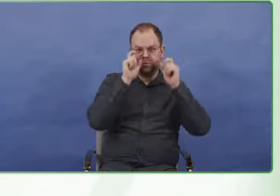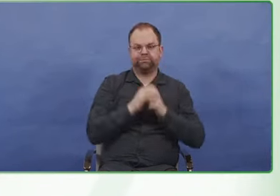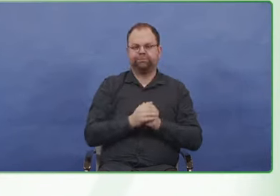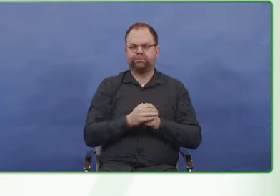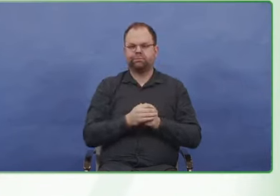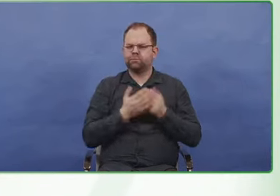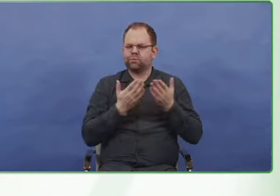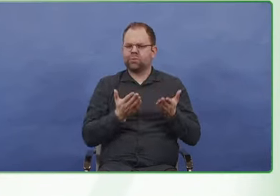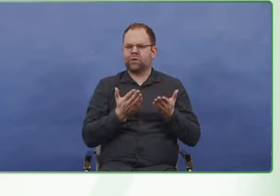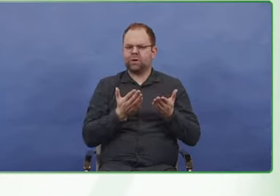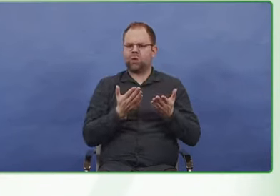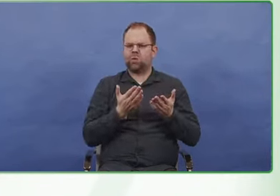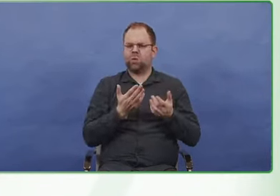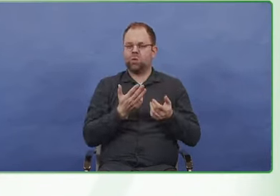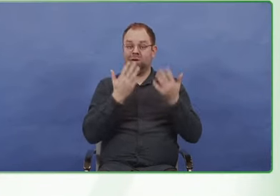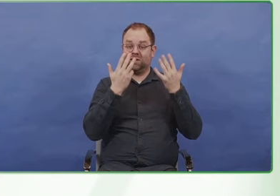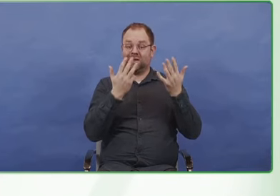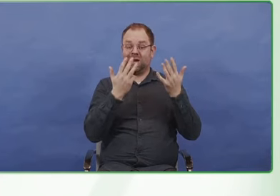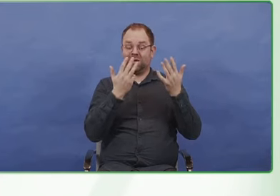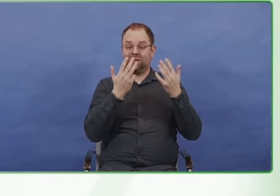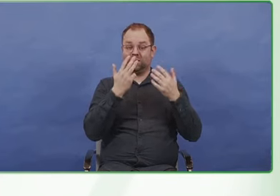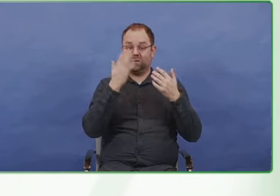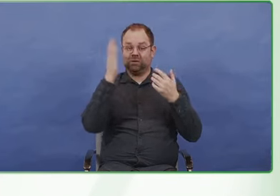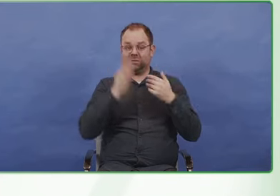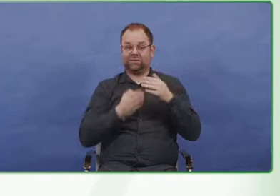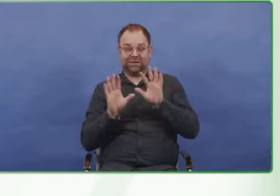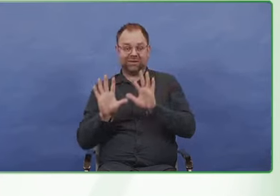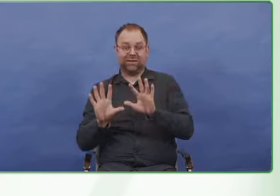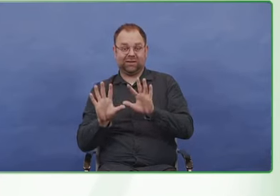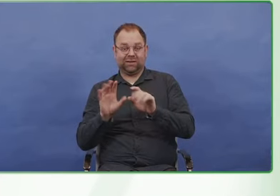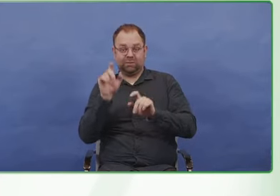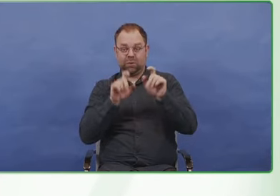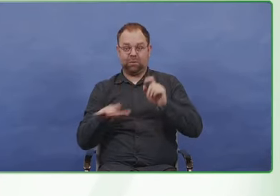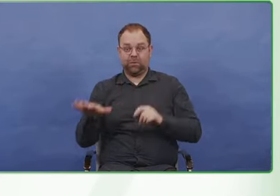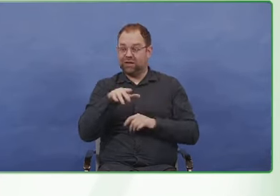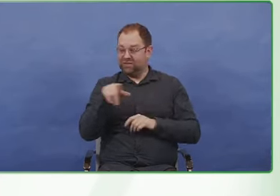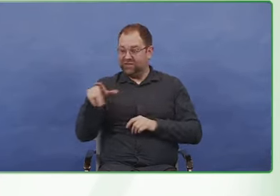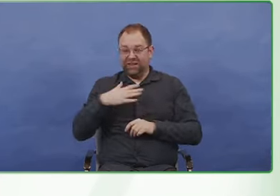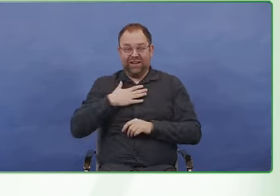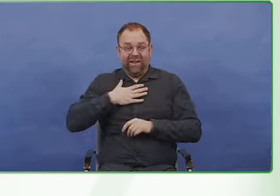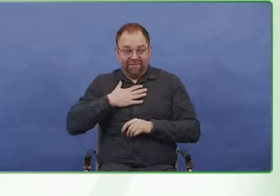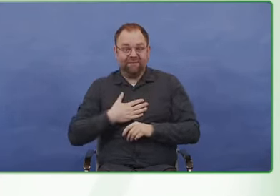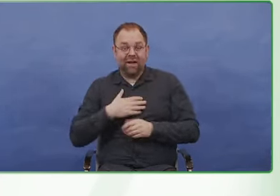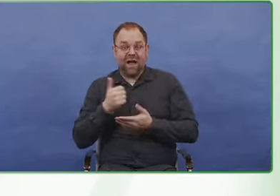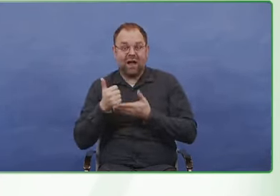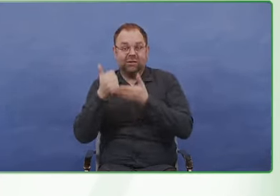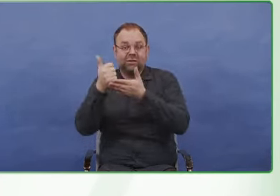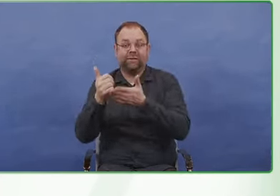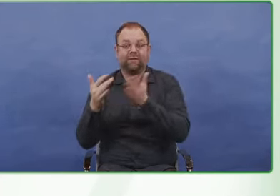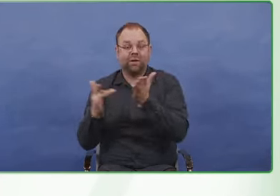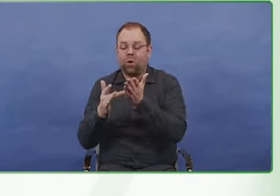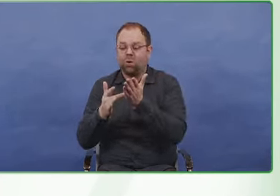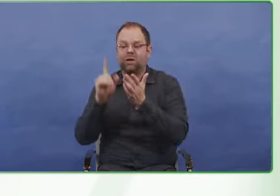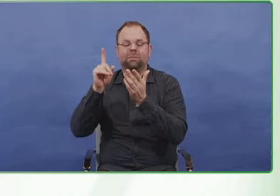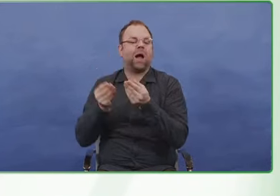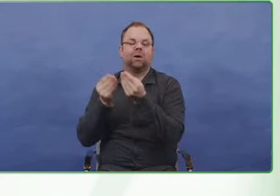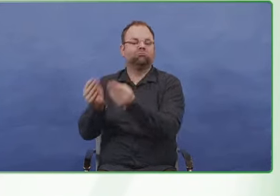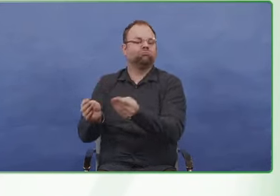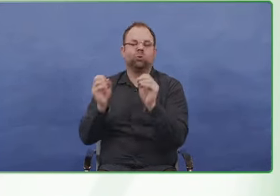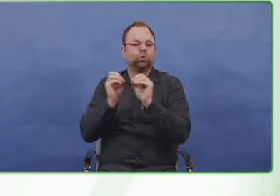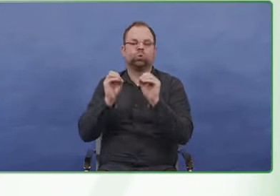entire community. That is really need the attention of the global policymakers. Taking